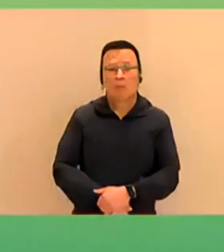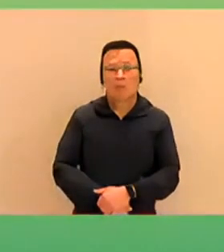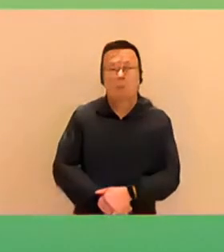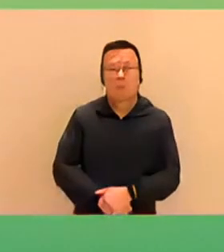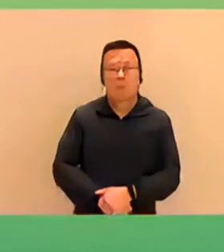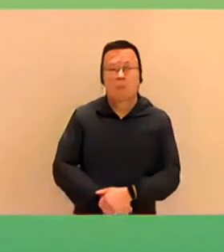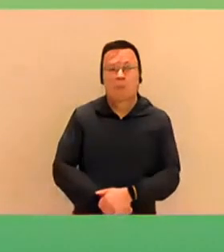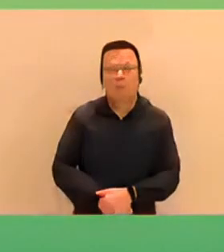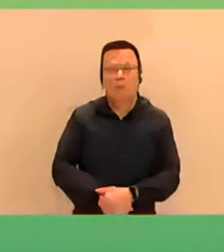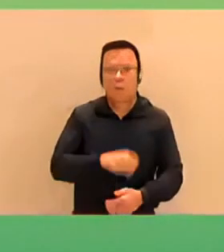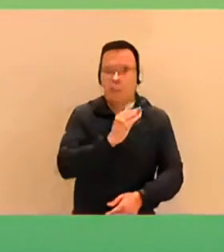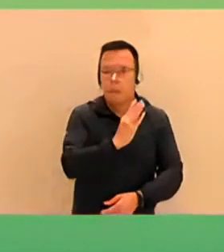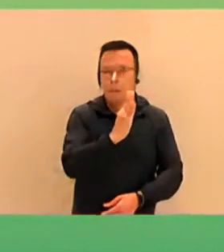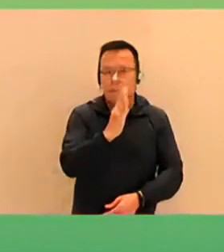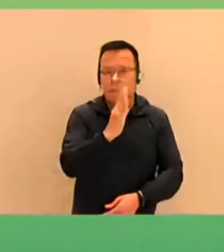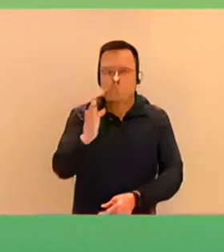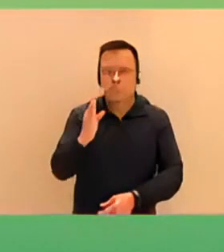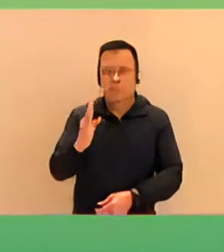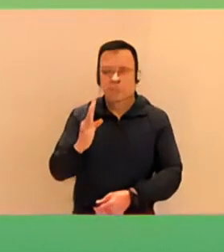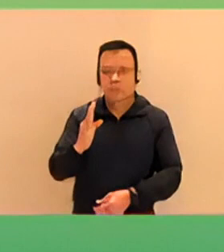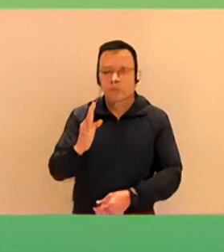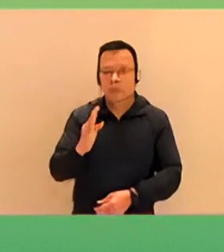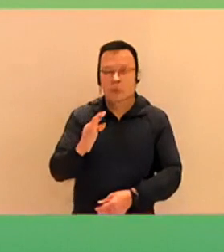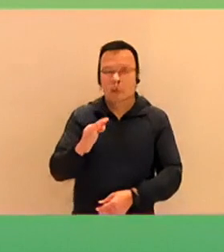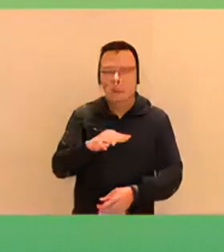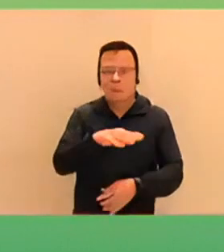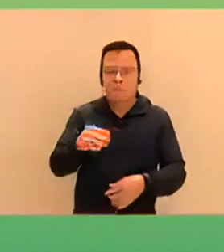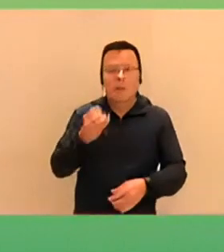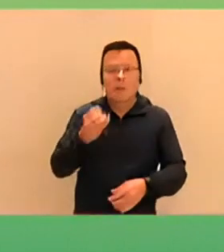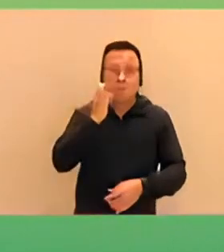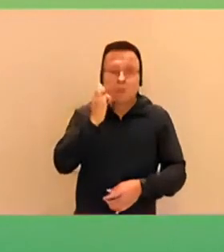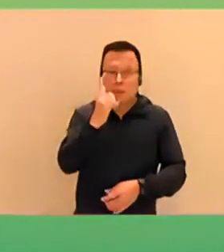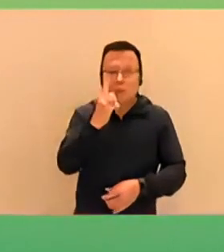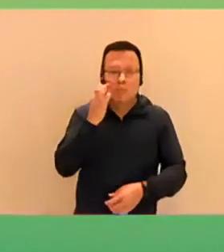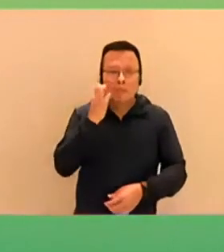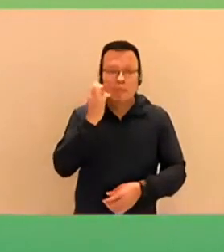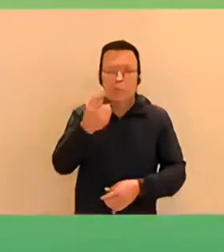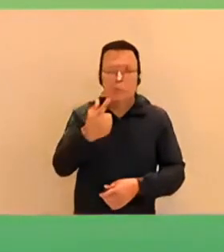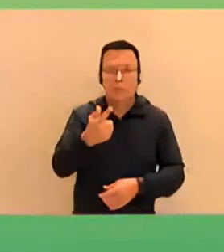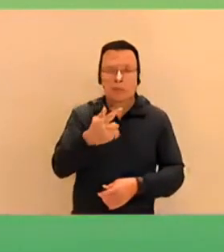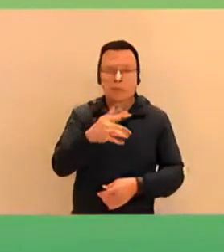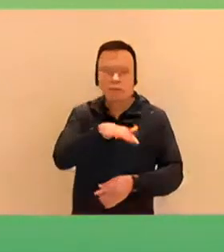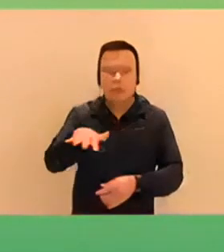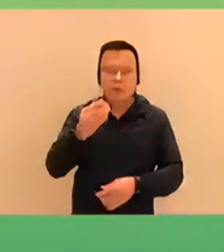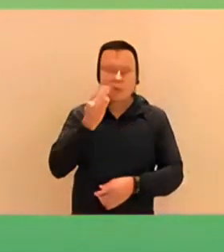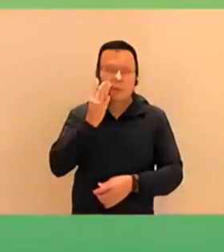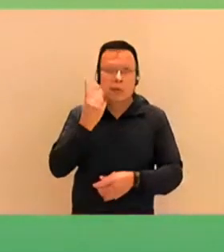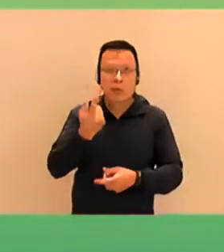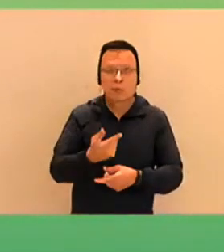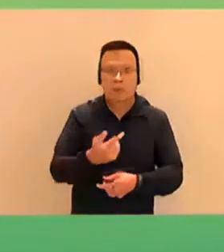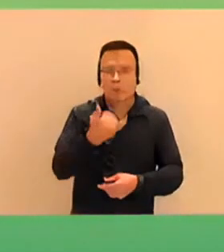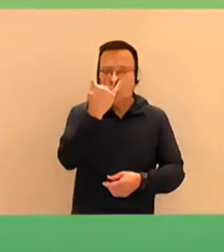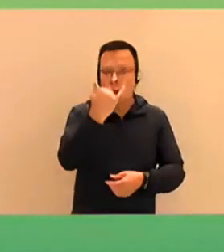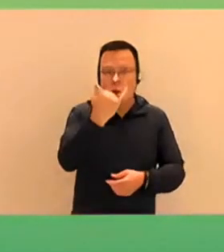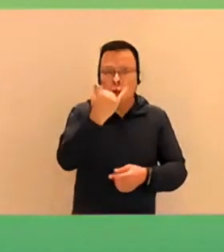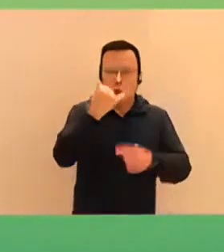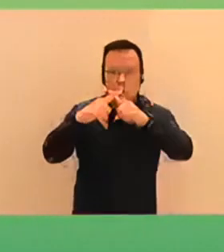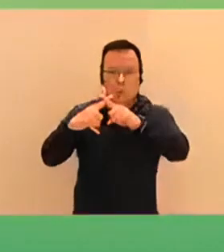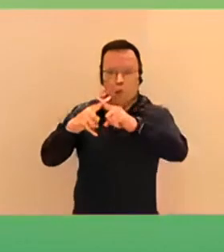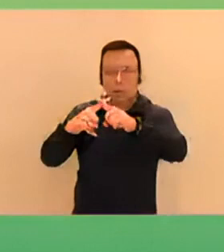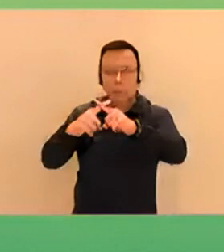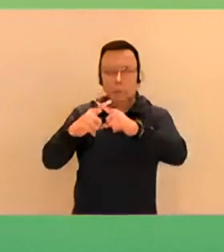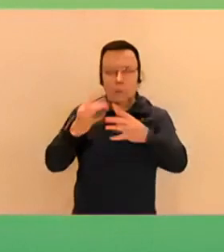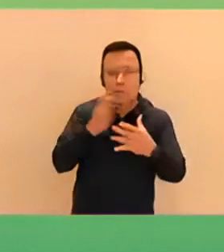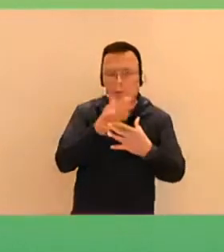supposed to be the same, but actually you could see there are some kind of 6 times difference. And the lower one, the bottom